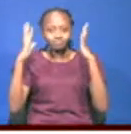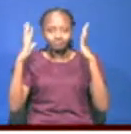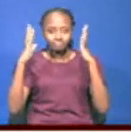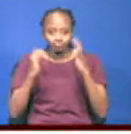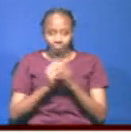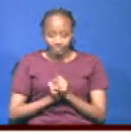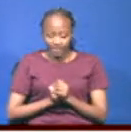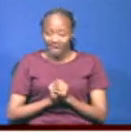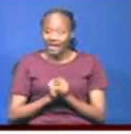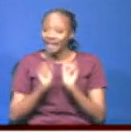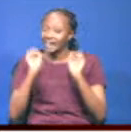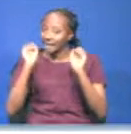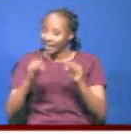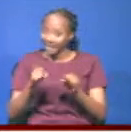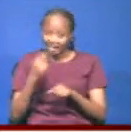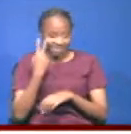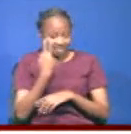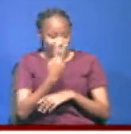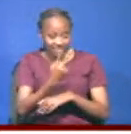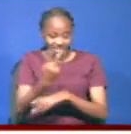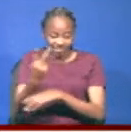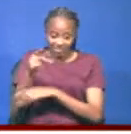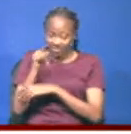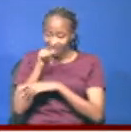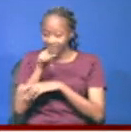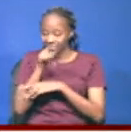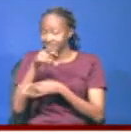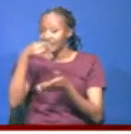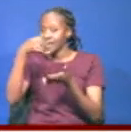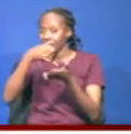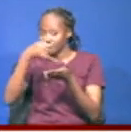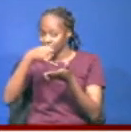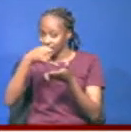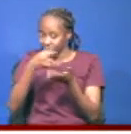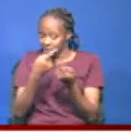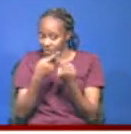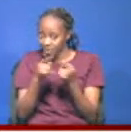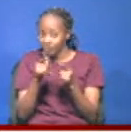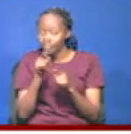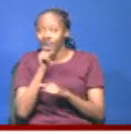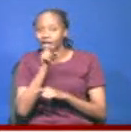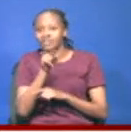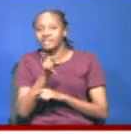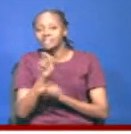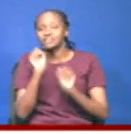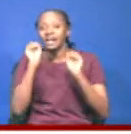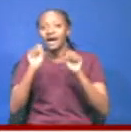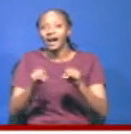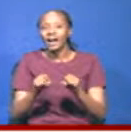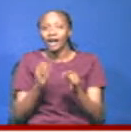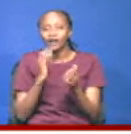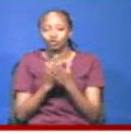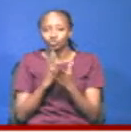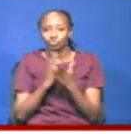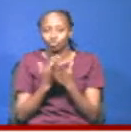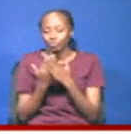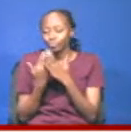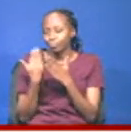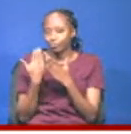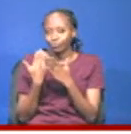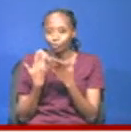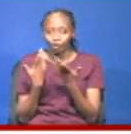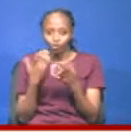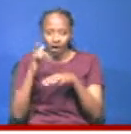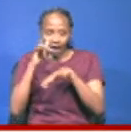And I can see from this investment and from the regional hub that we inaugurated earlier today, and